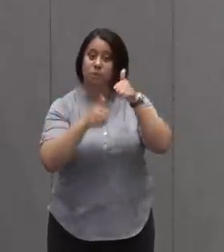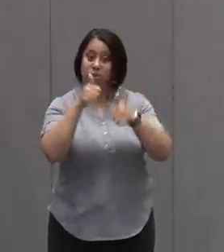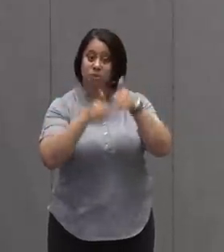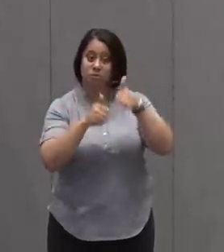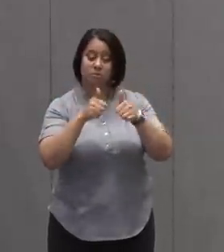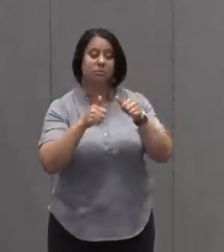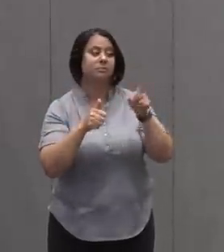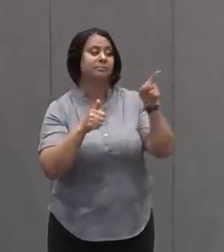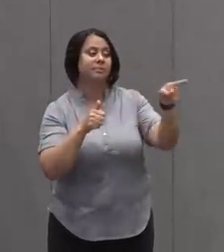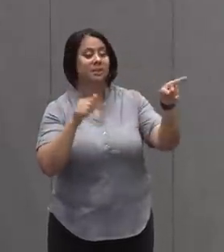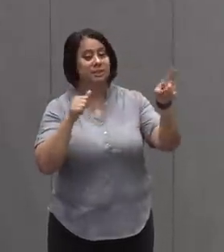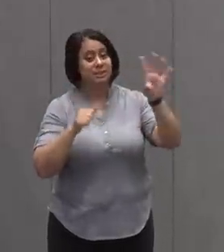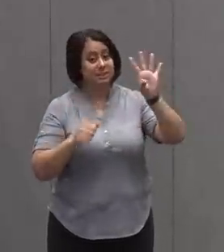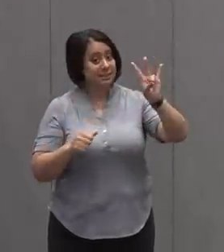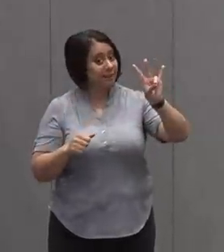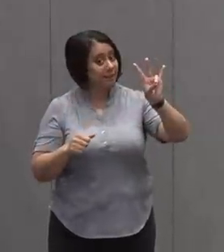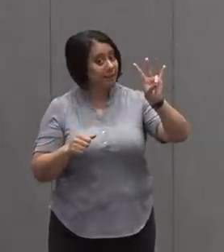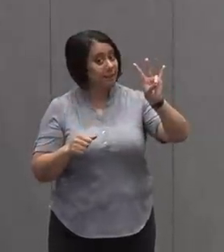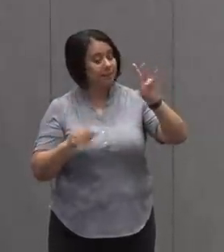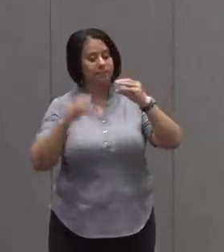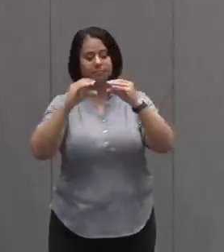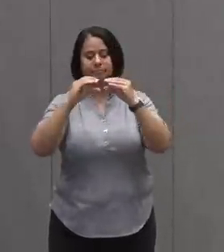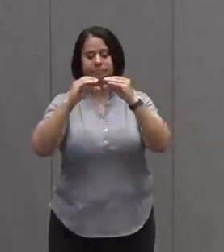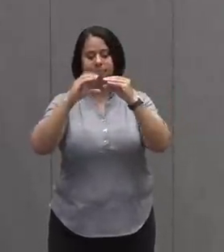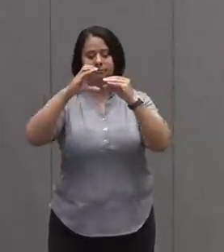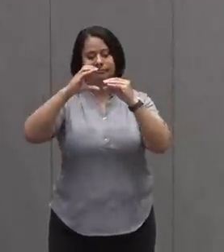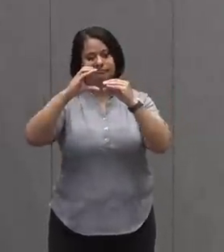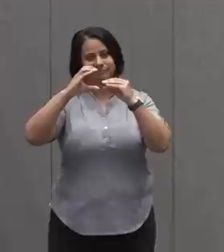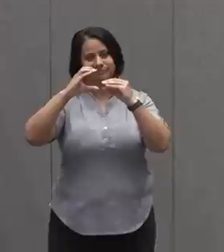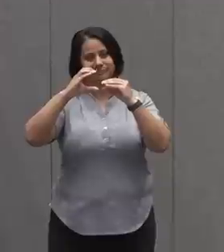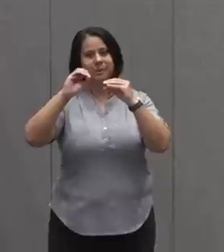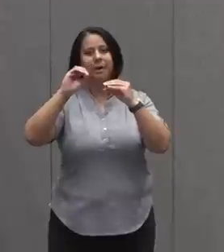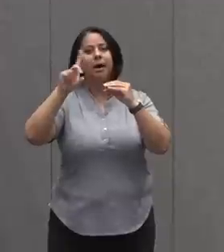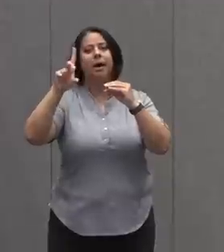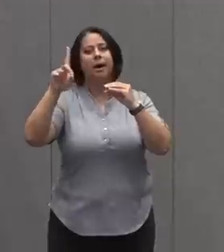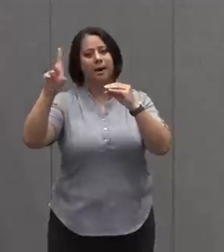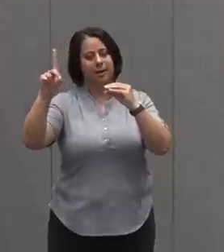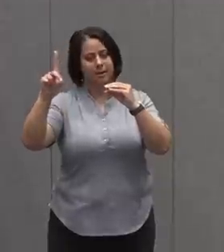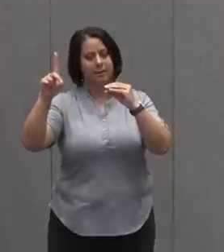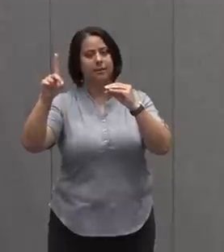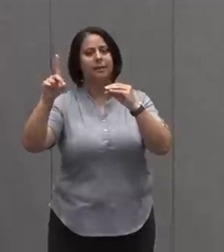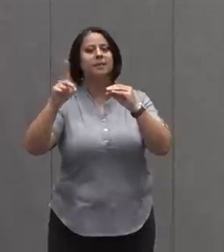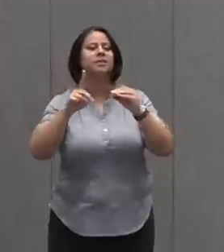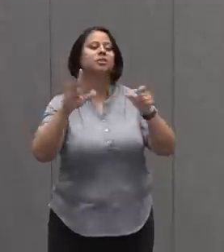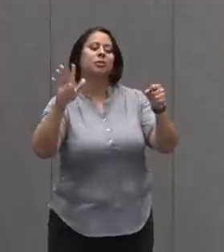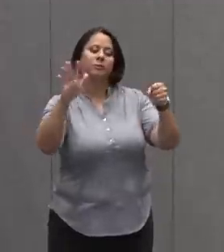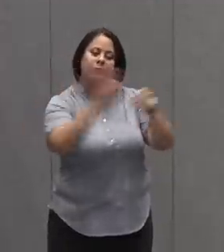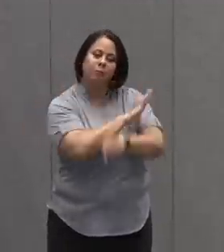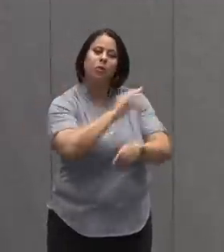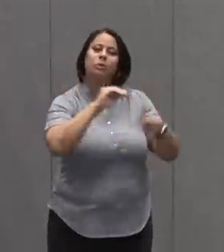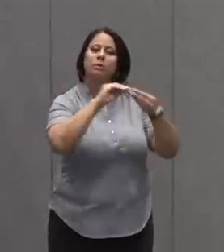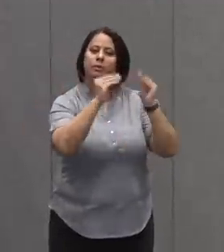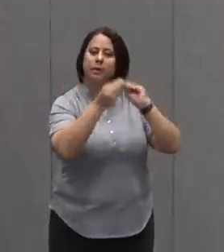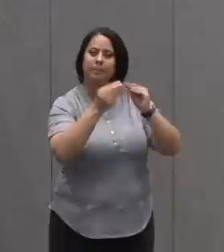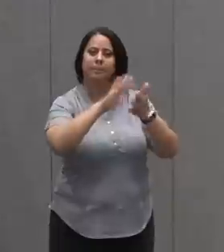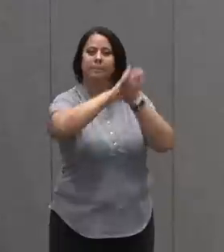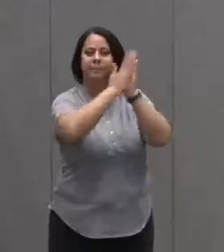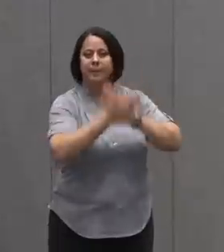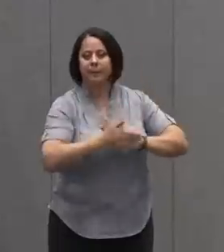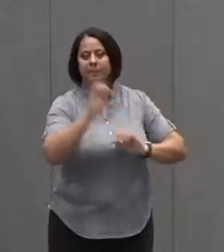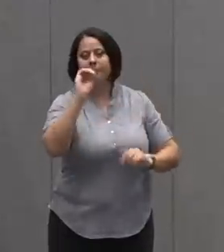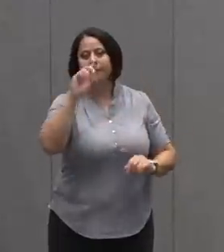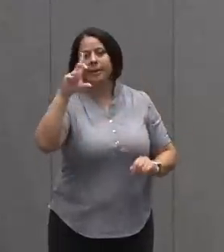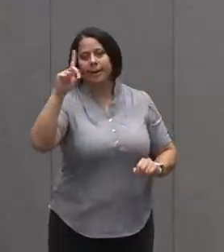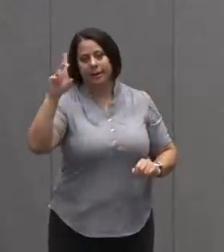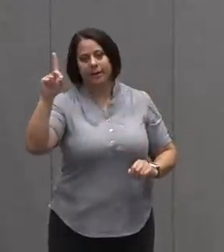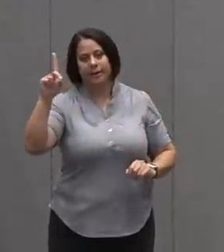number. So it must be an odd number. Please circle or put